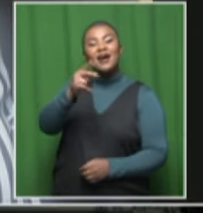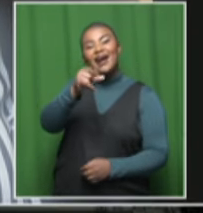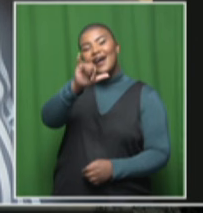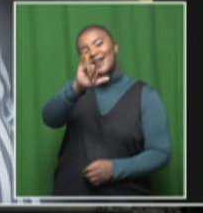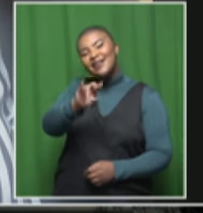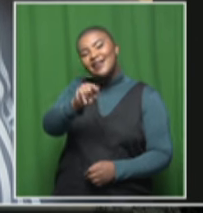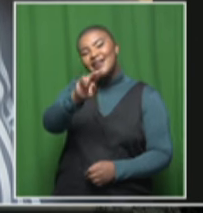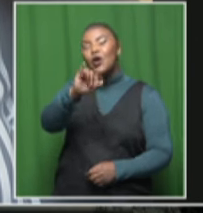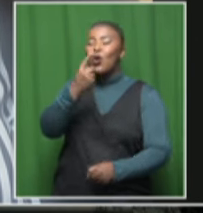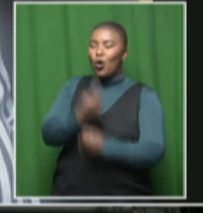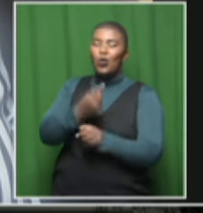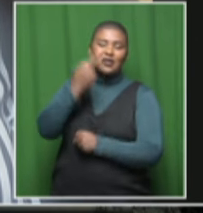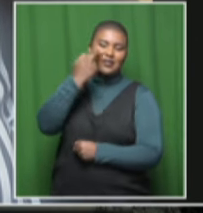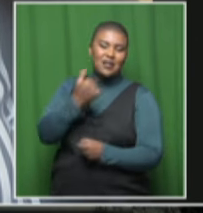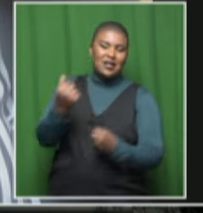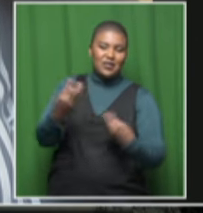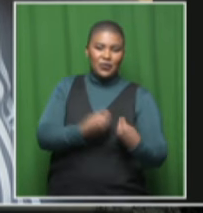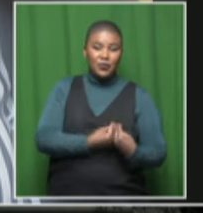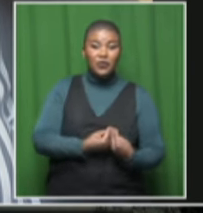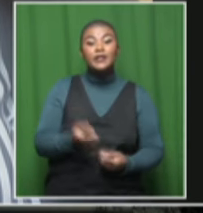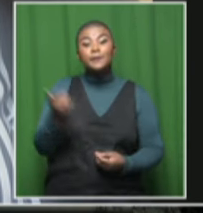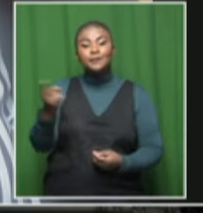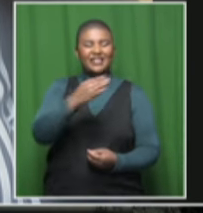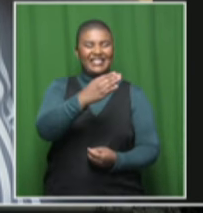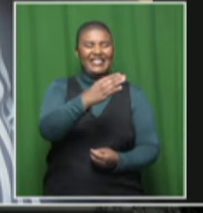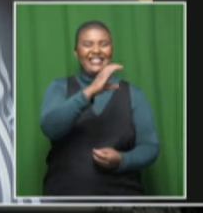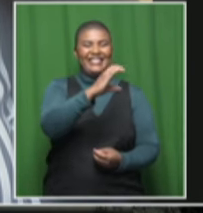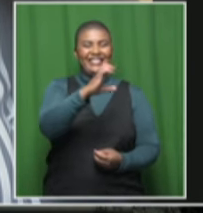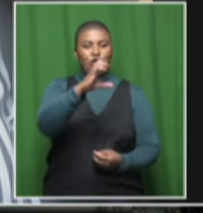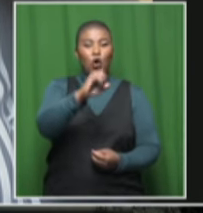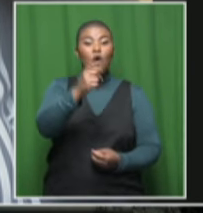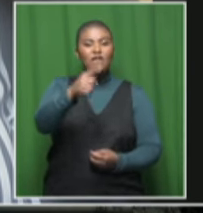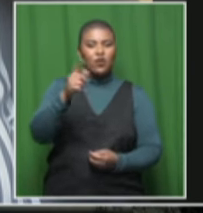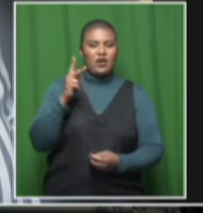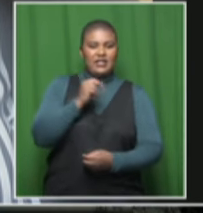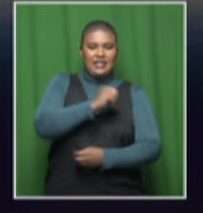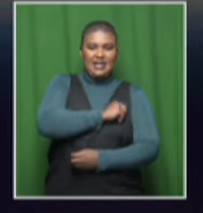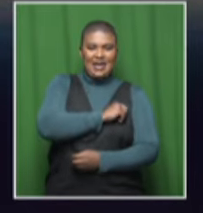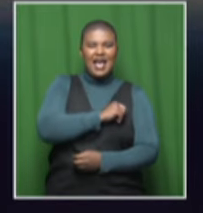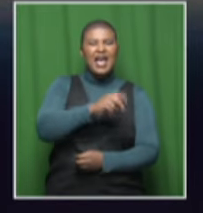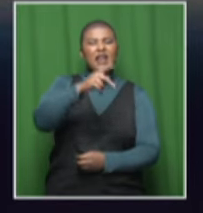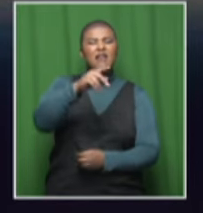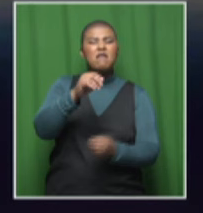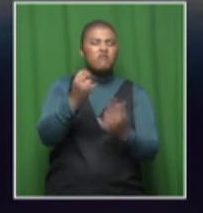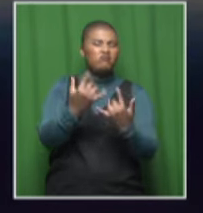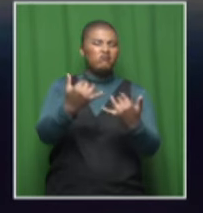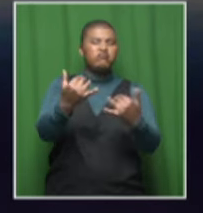program. Thank you so much for talking to us. He is the Chief Executive Officer of the KZN Philharmonic